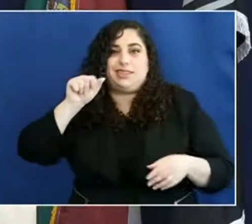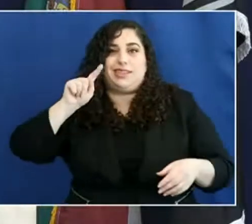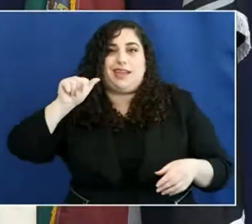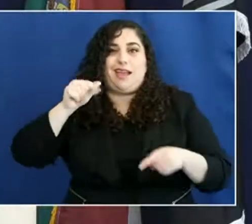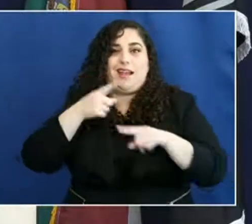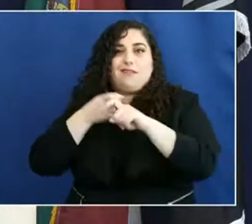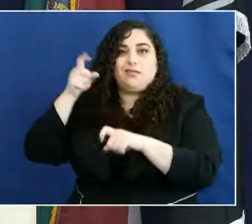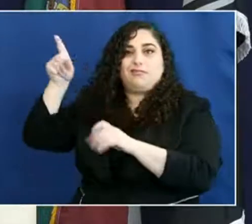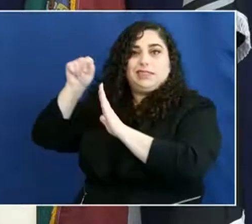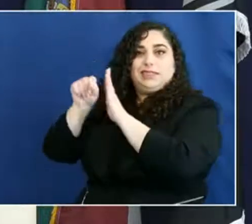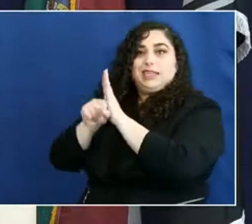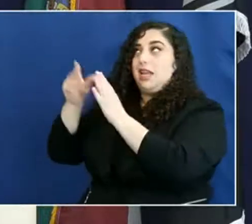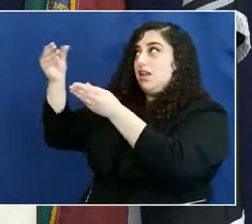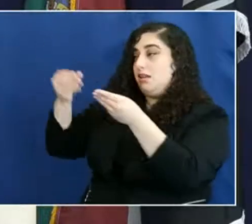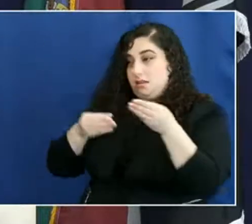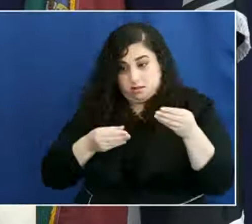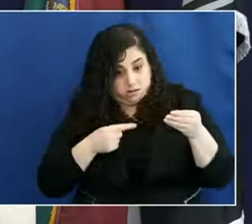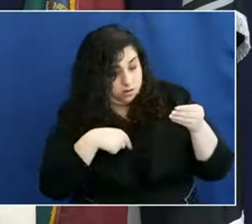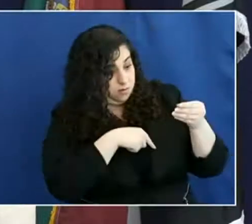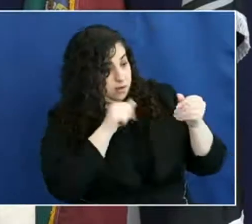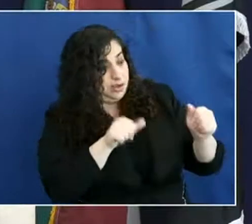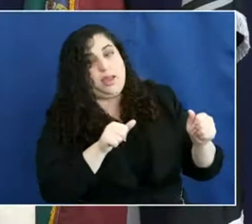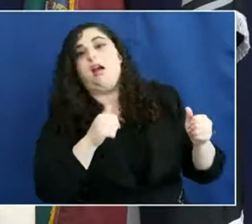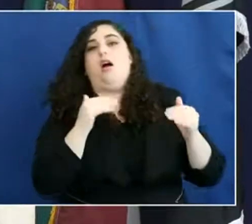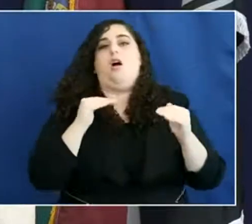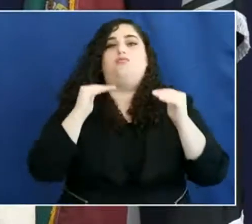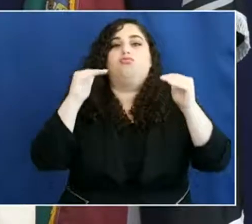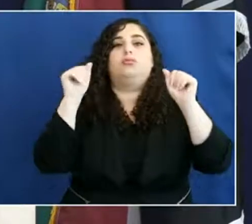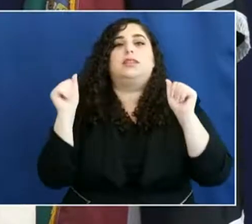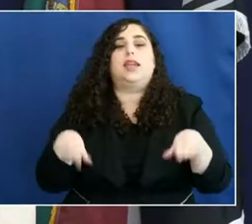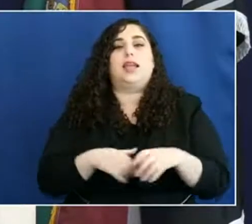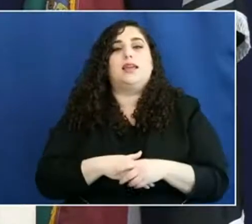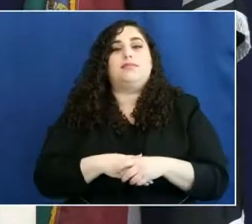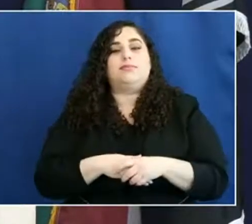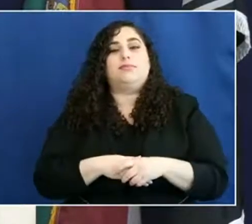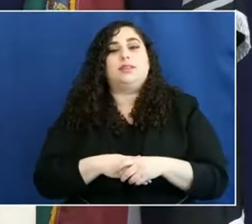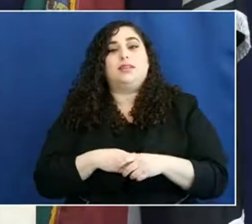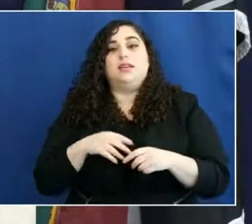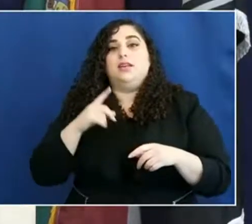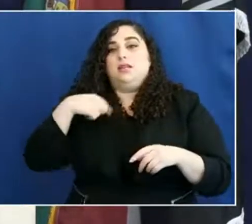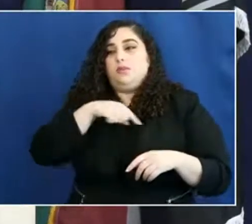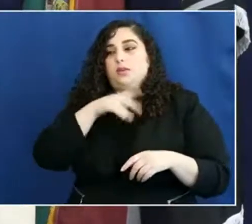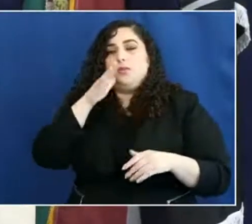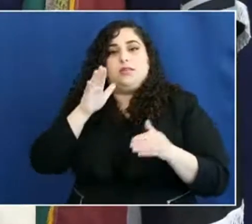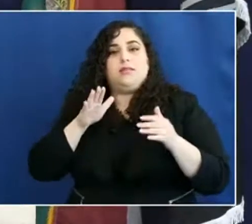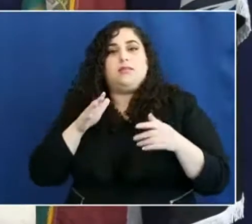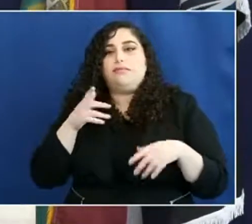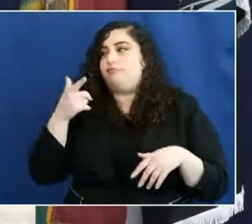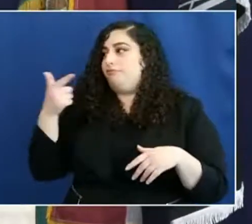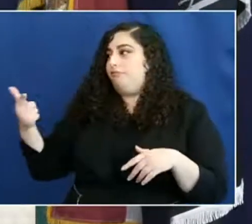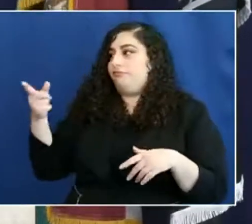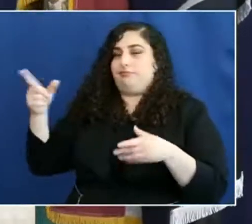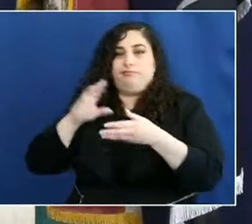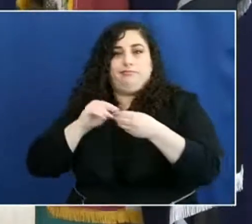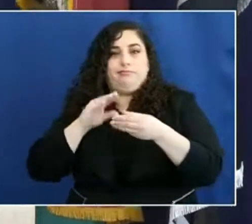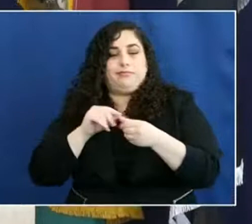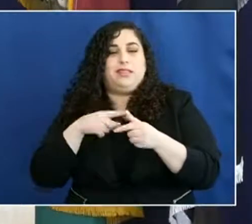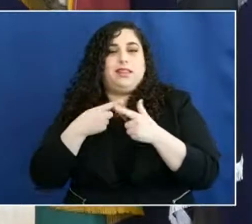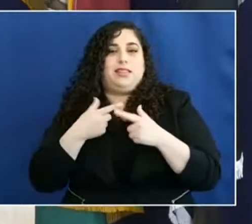over to Supervisor Vargas for her update, and then we'll take your questions, and Dr. Wooten is here for questions as well. Thank you.